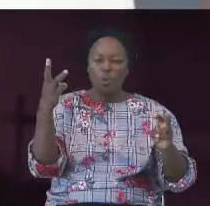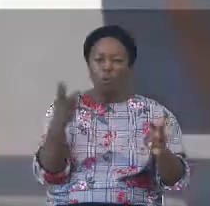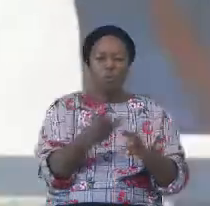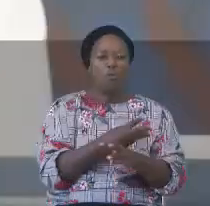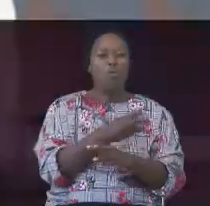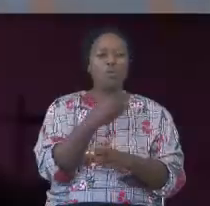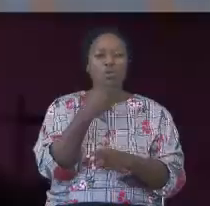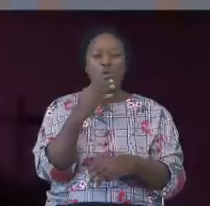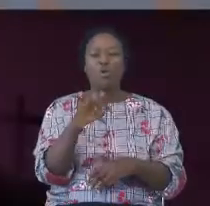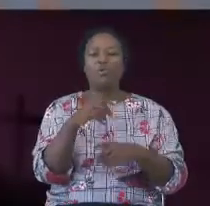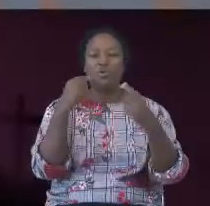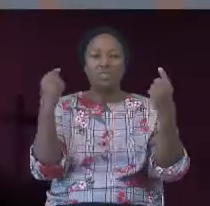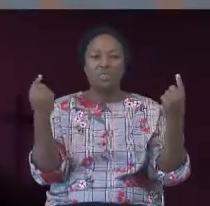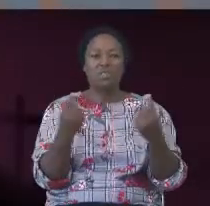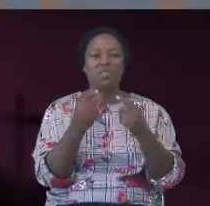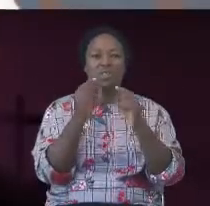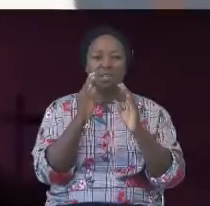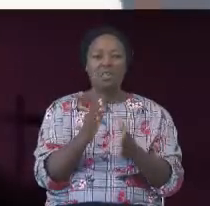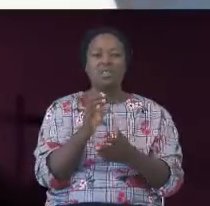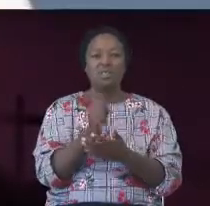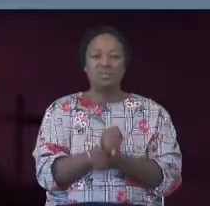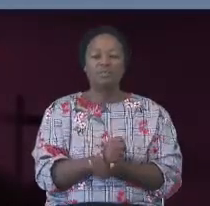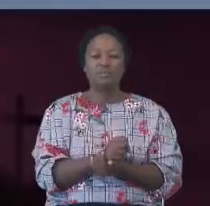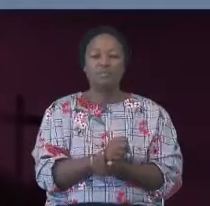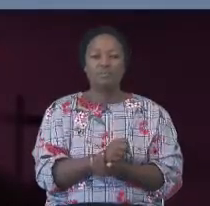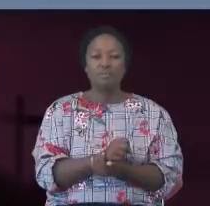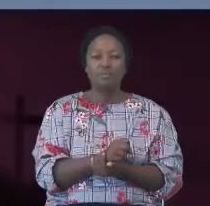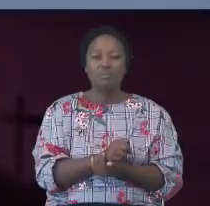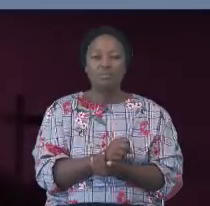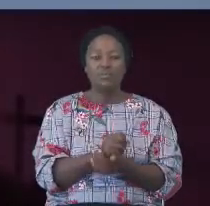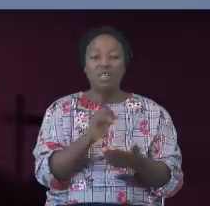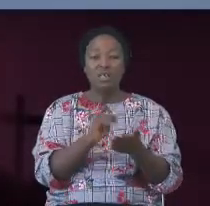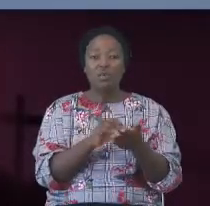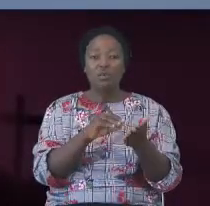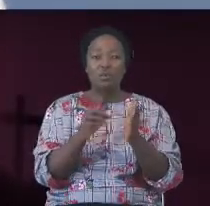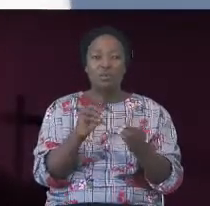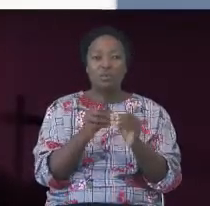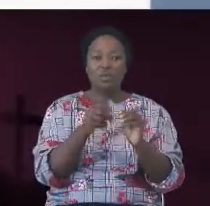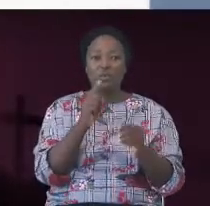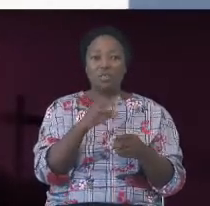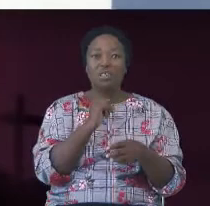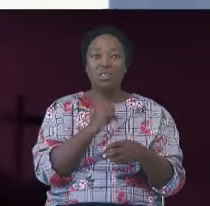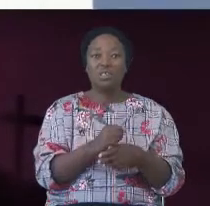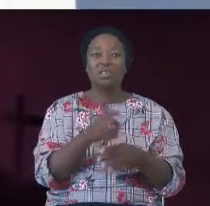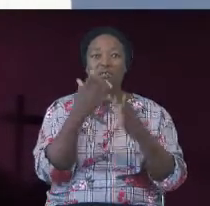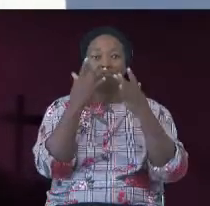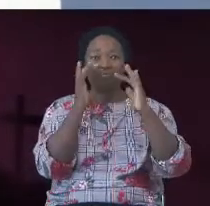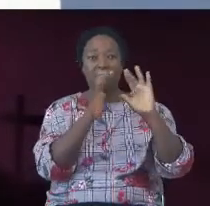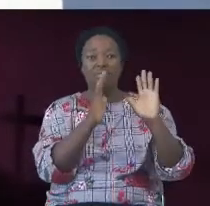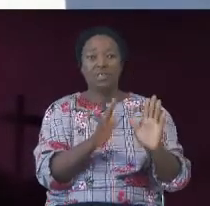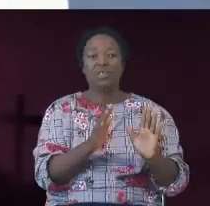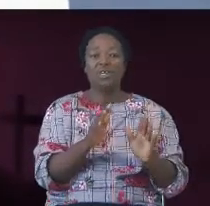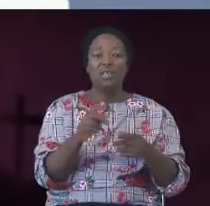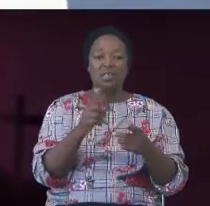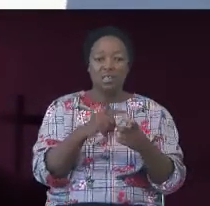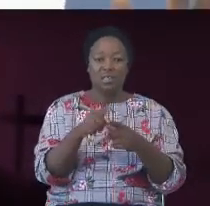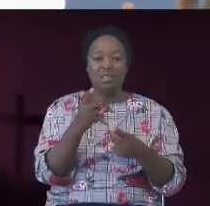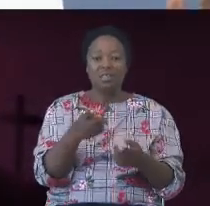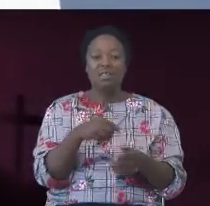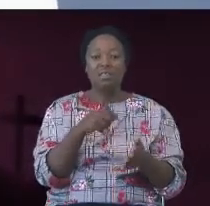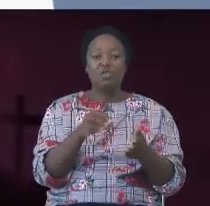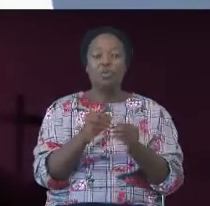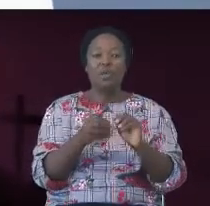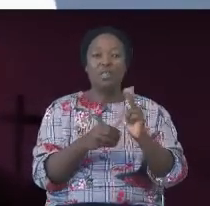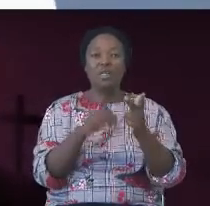wonder of salvation for the worst of sinners. Would you know that